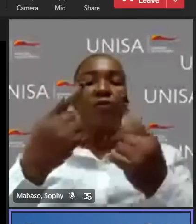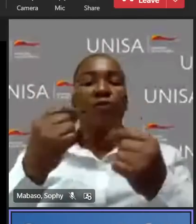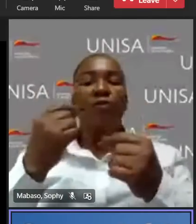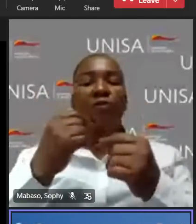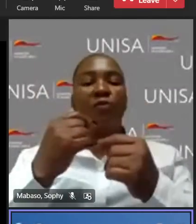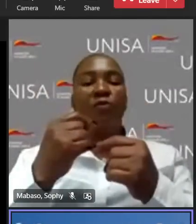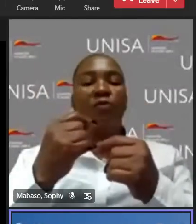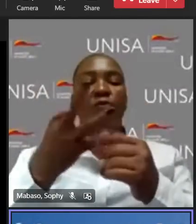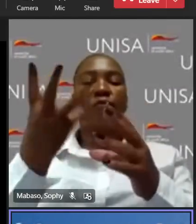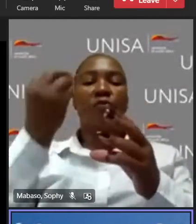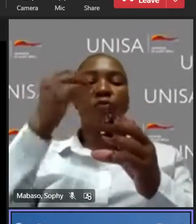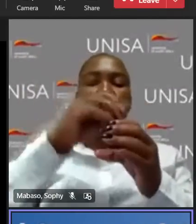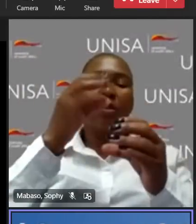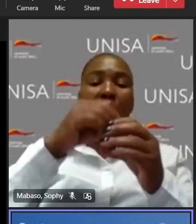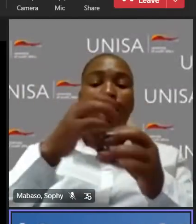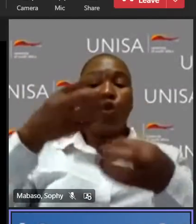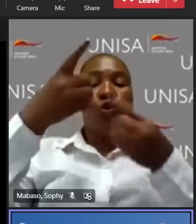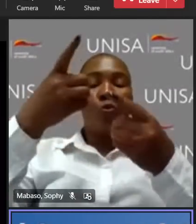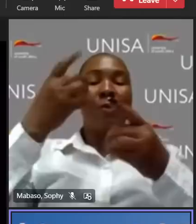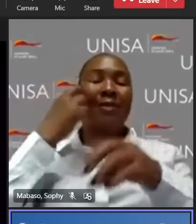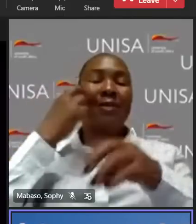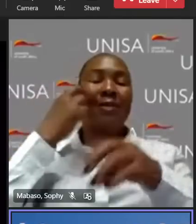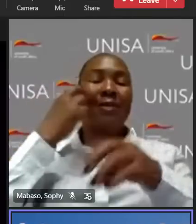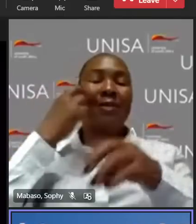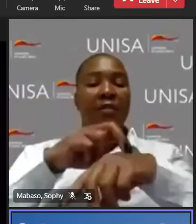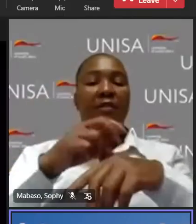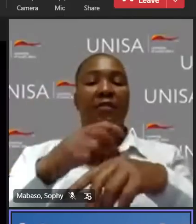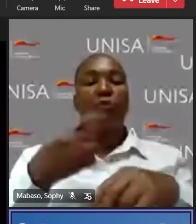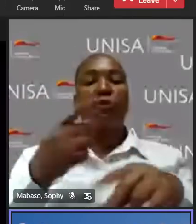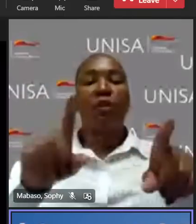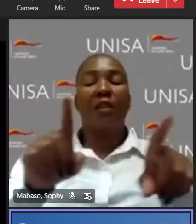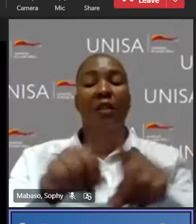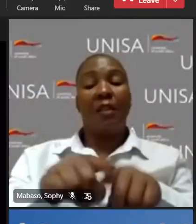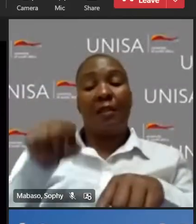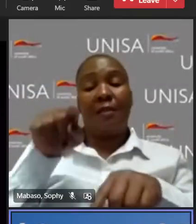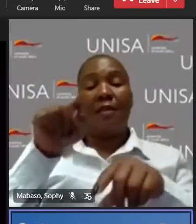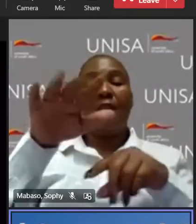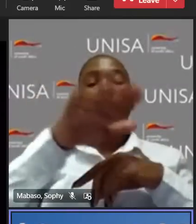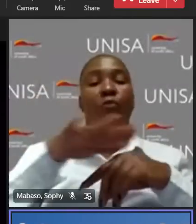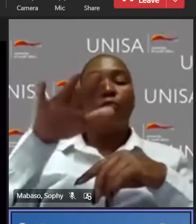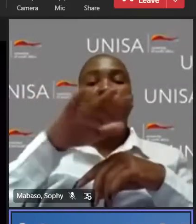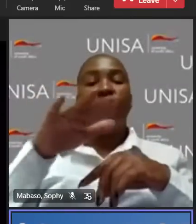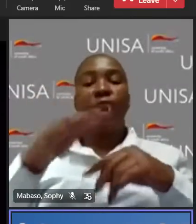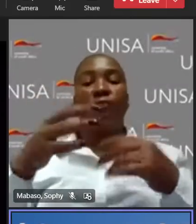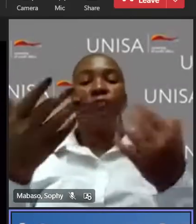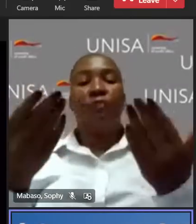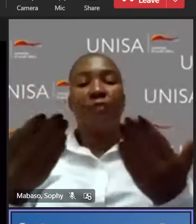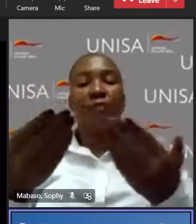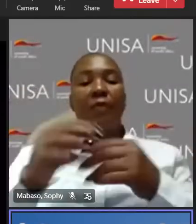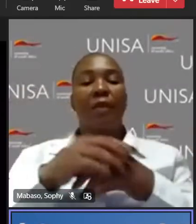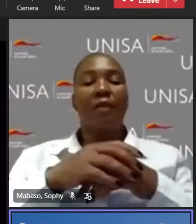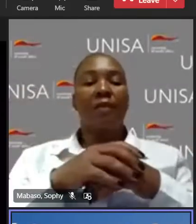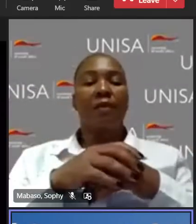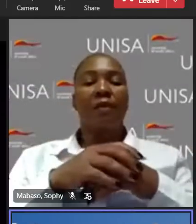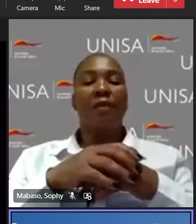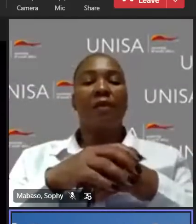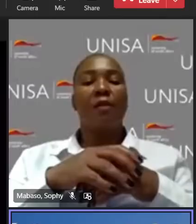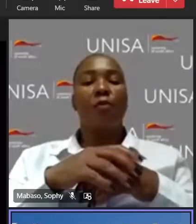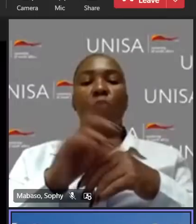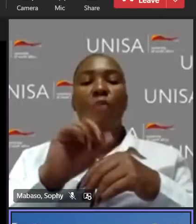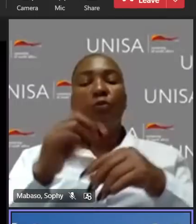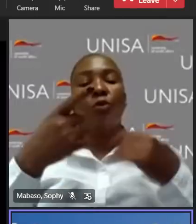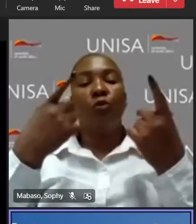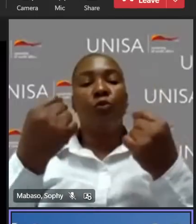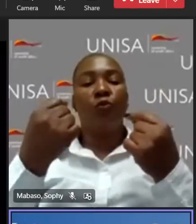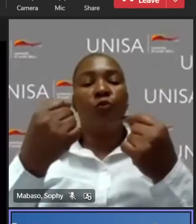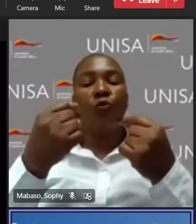the required documents also on the portal. And then what do we do with NSFAS?